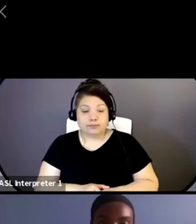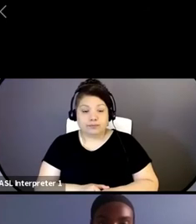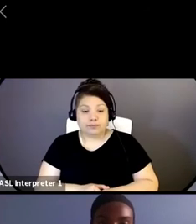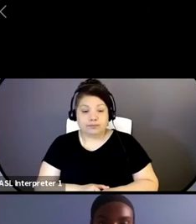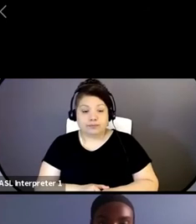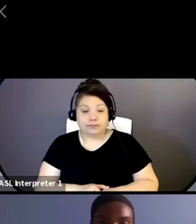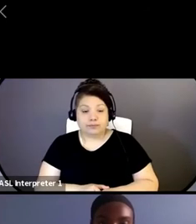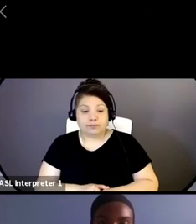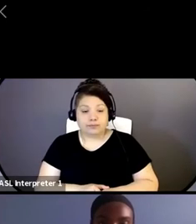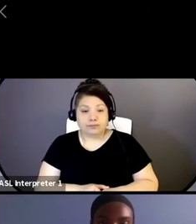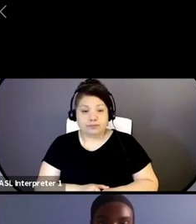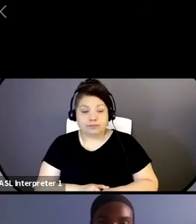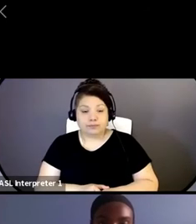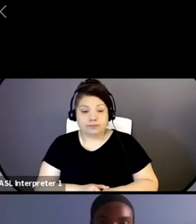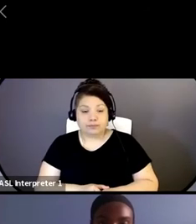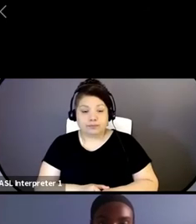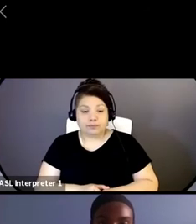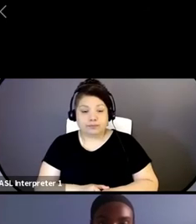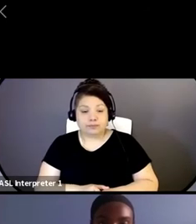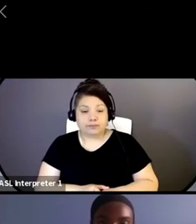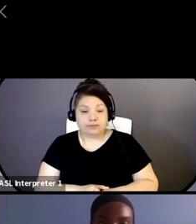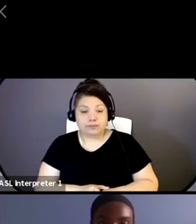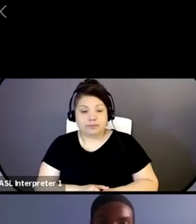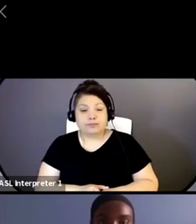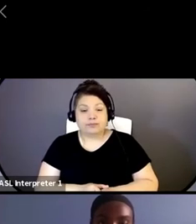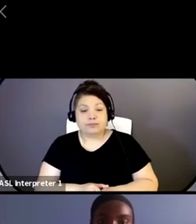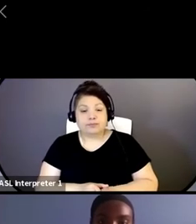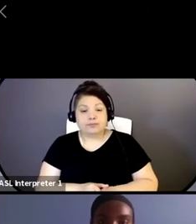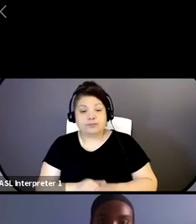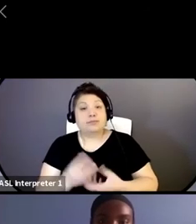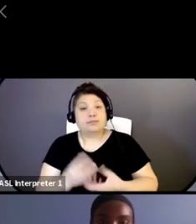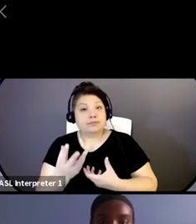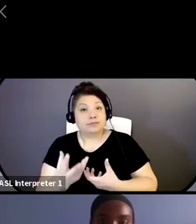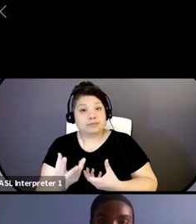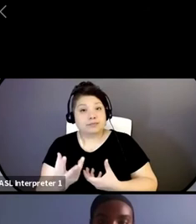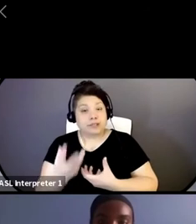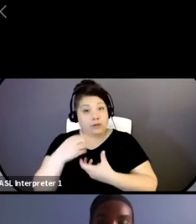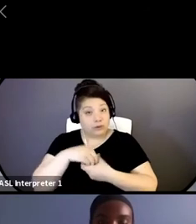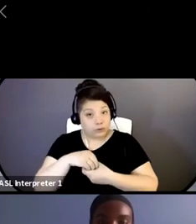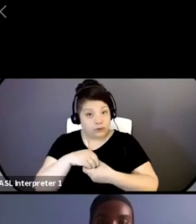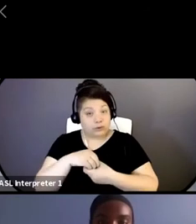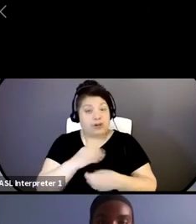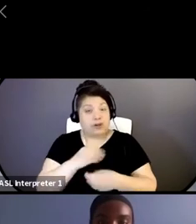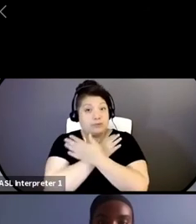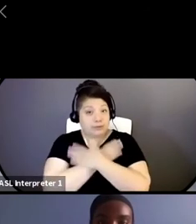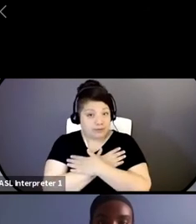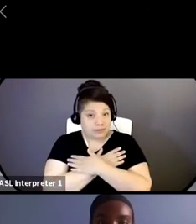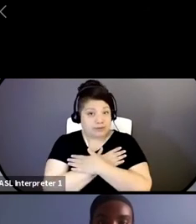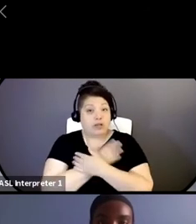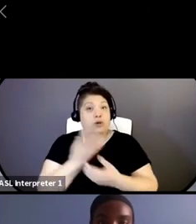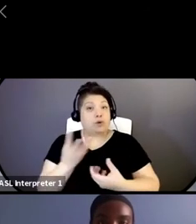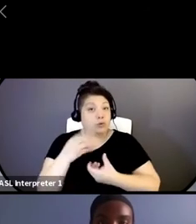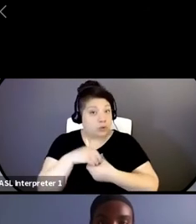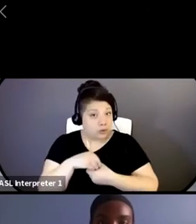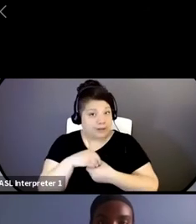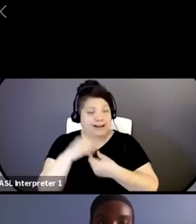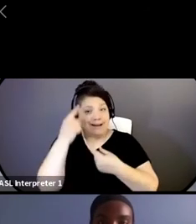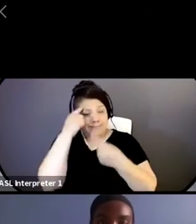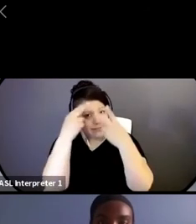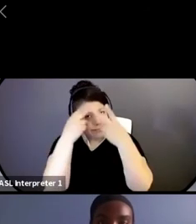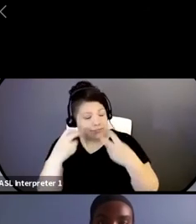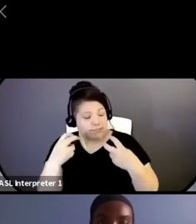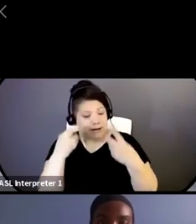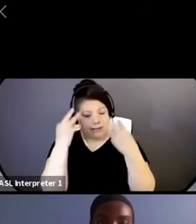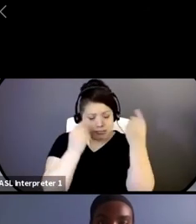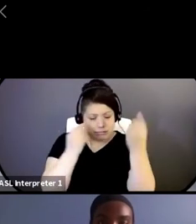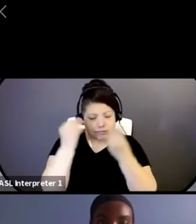just the ability to rest and to take time to reflect. I think often